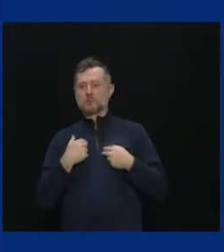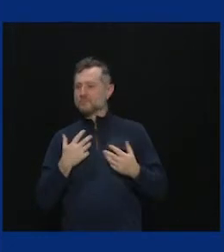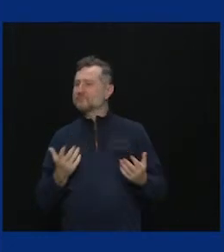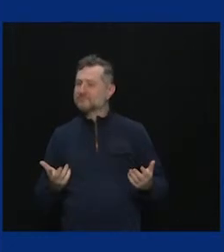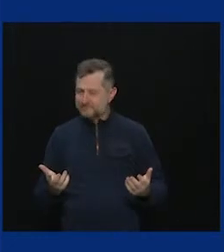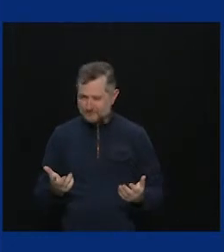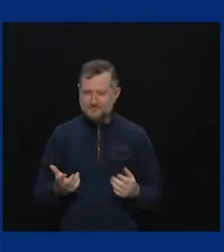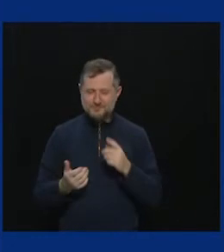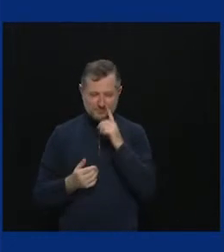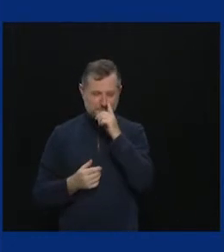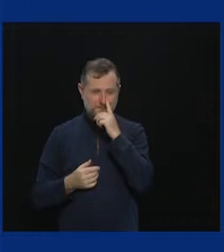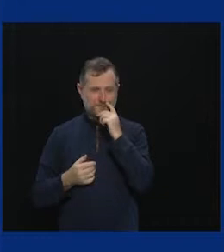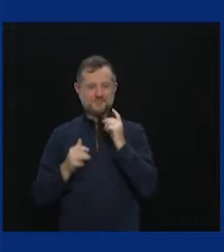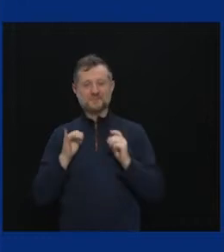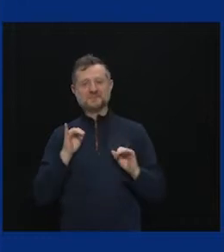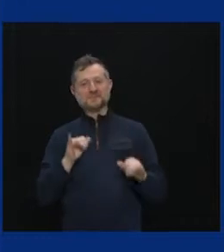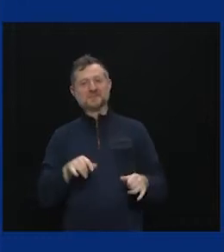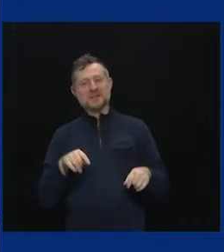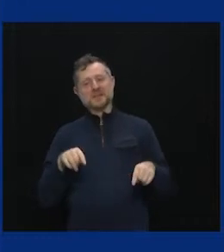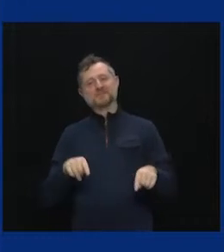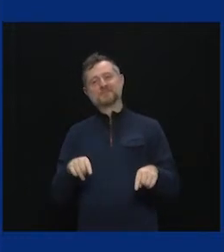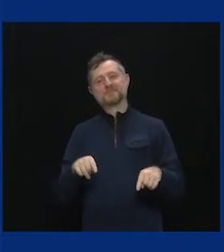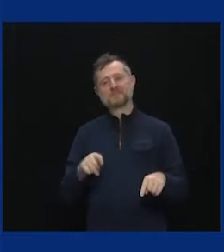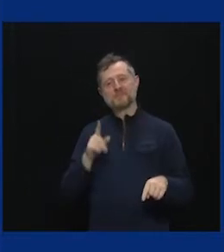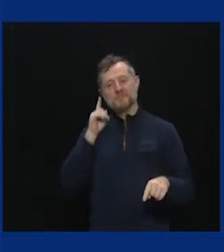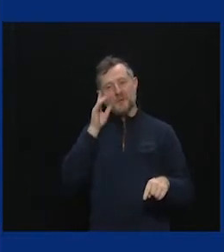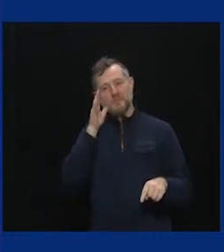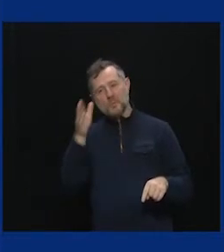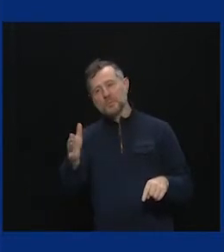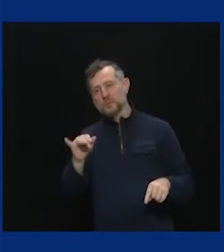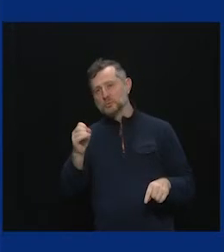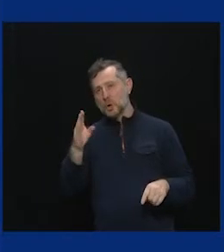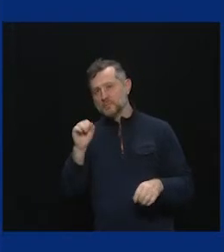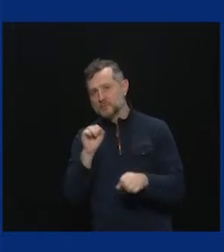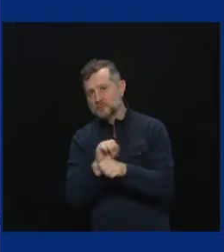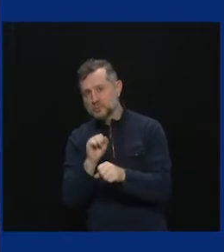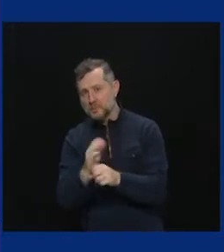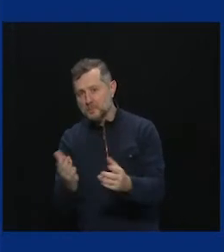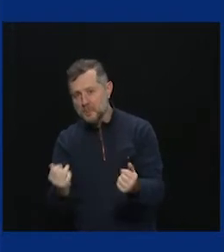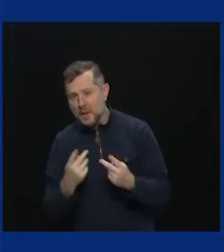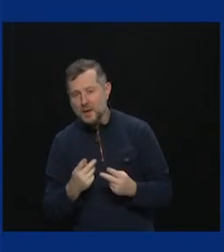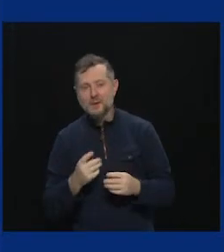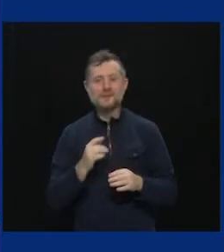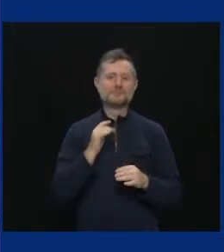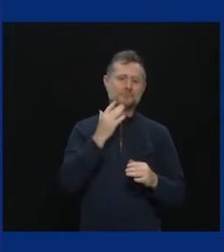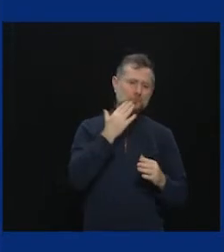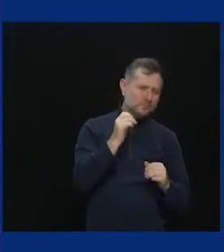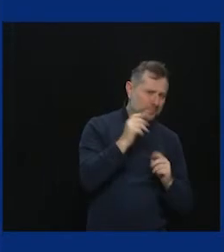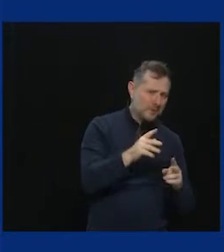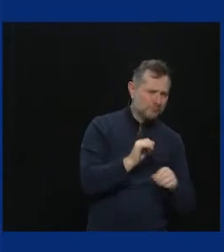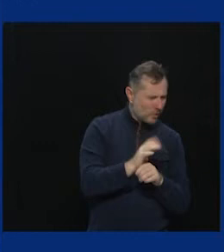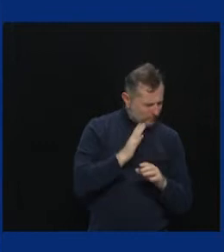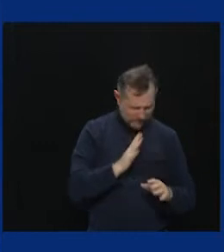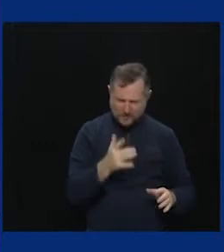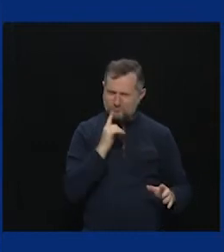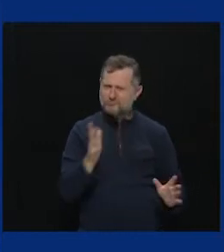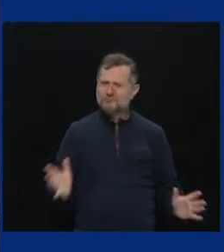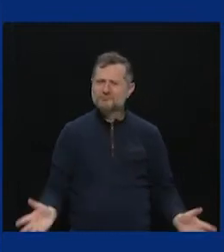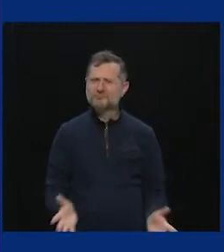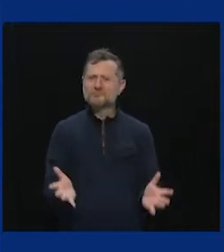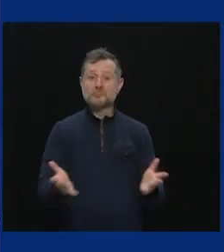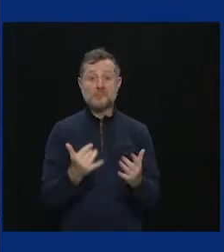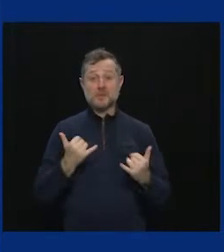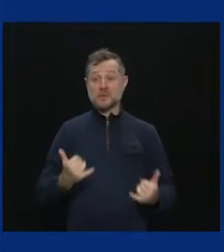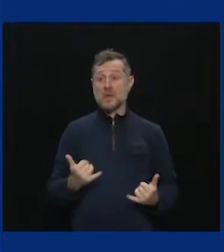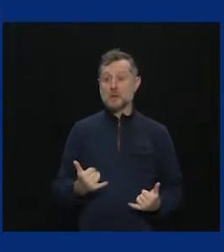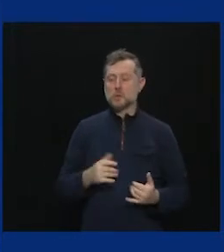The thought was that the jobs will be back, they go back to their jobs, everything's good again. But as we're learning from this pandemic, that didn't happen